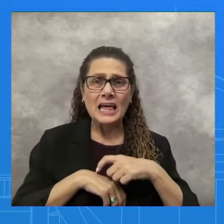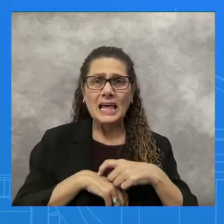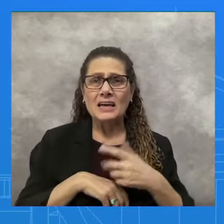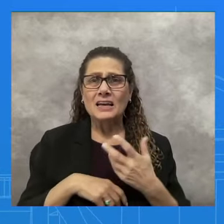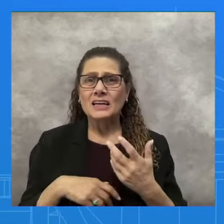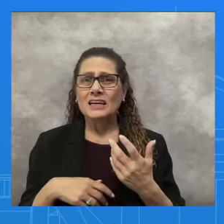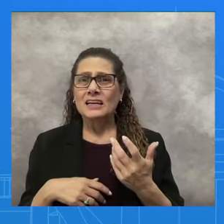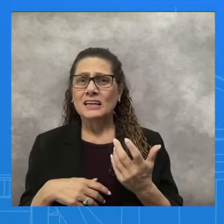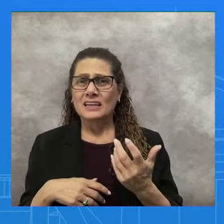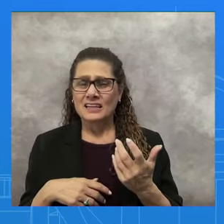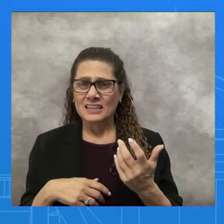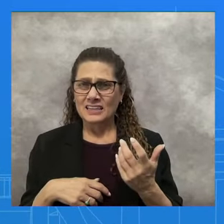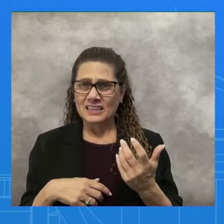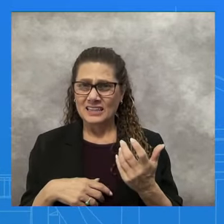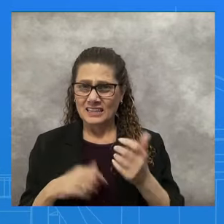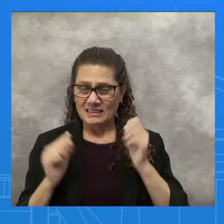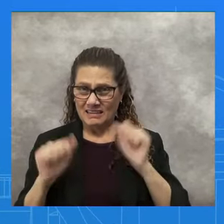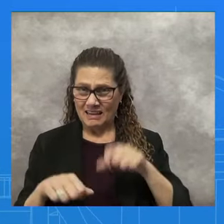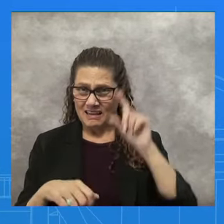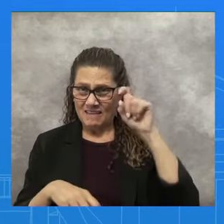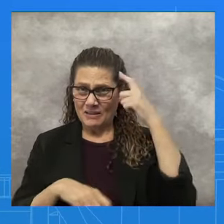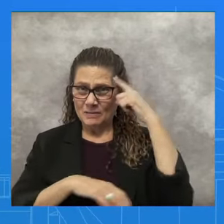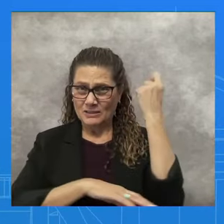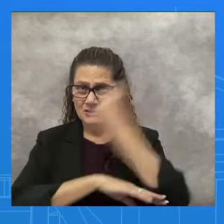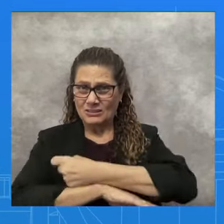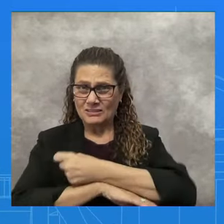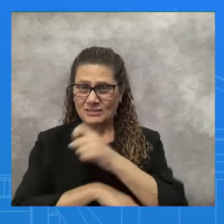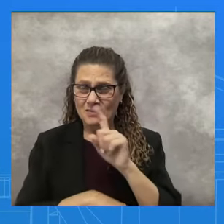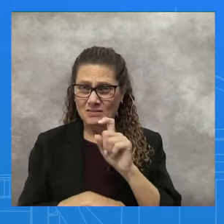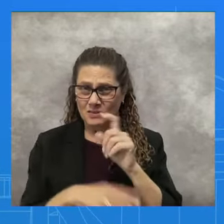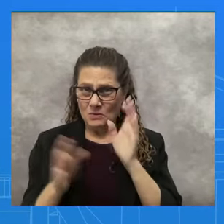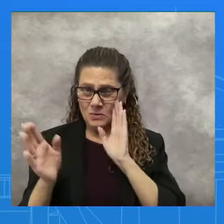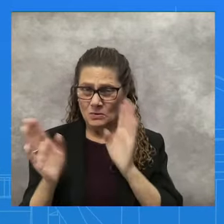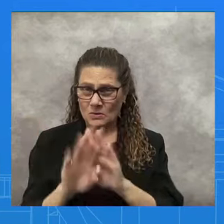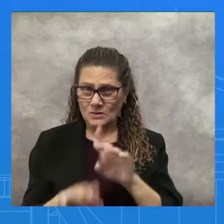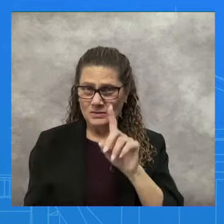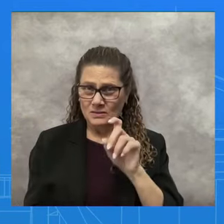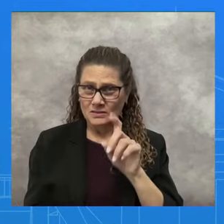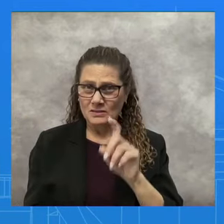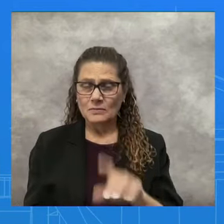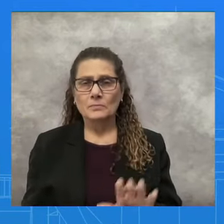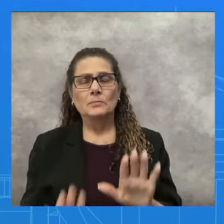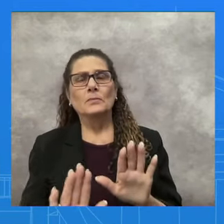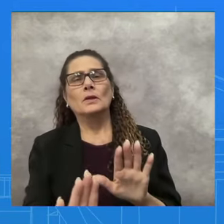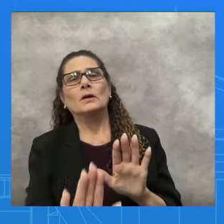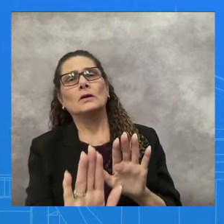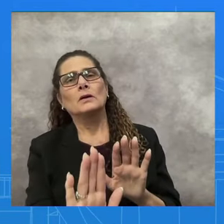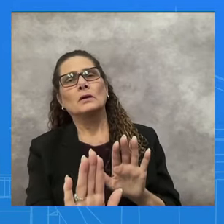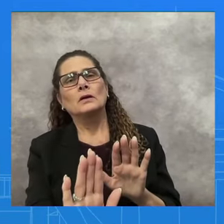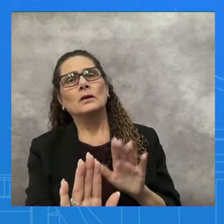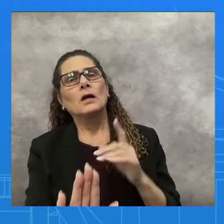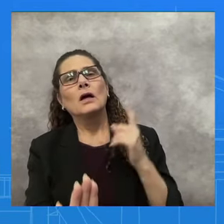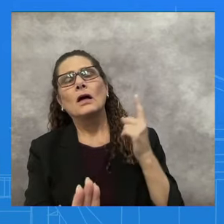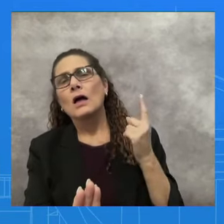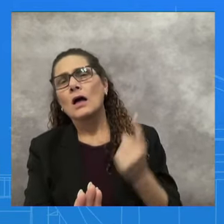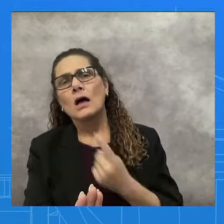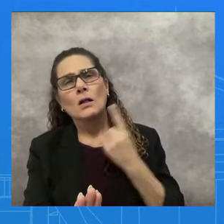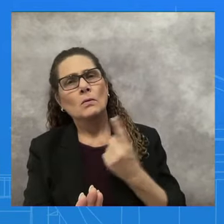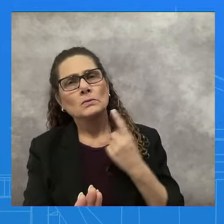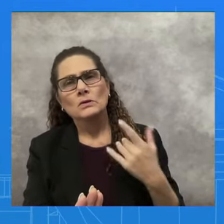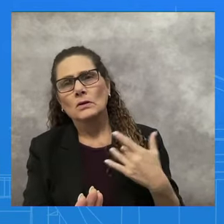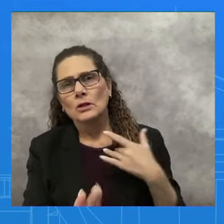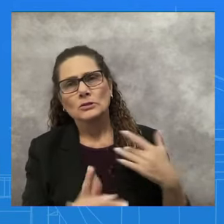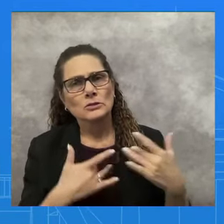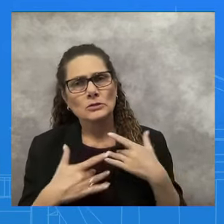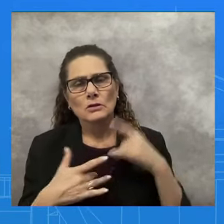We believe we're always concerned about a shutdown, but we believe that Congress, more both House and the Senate, obviously is their job to